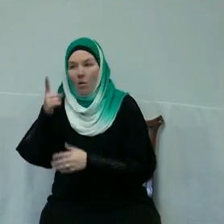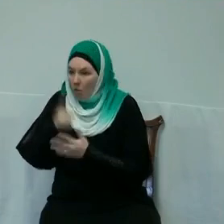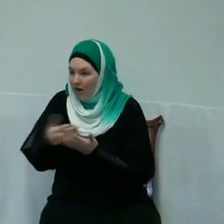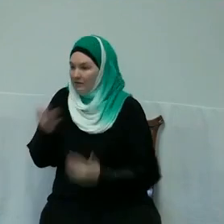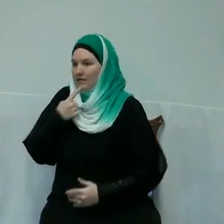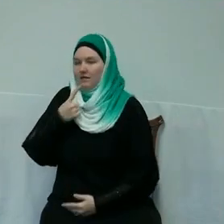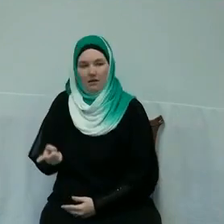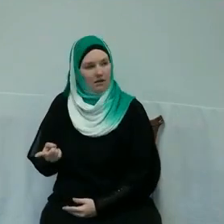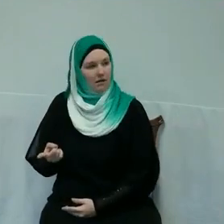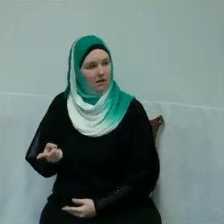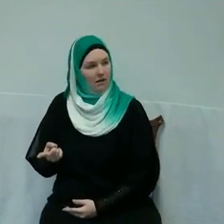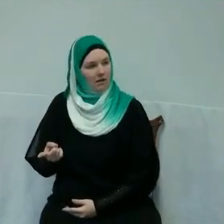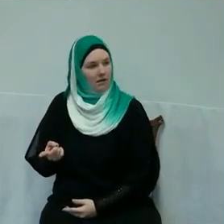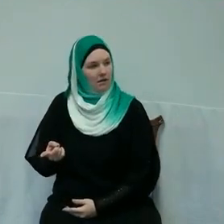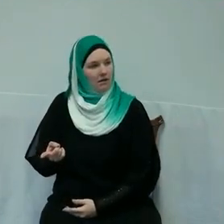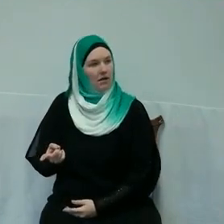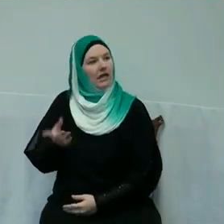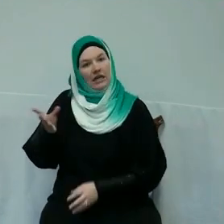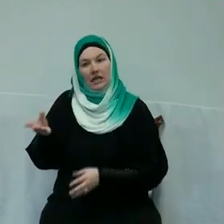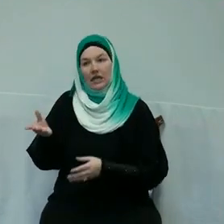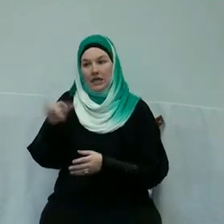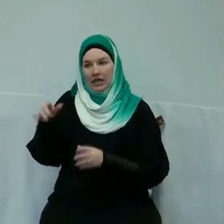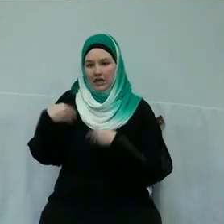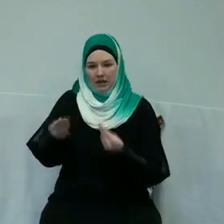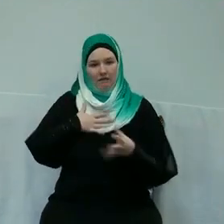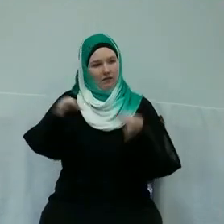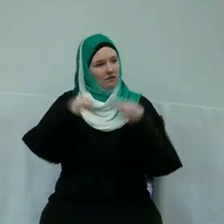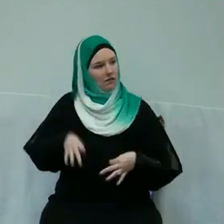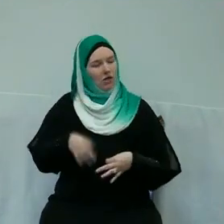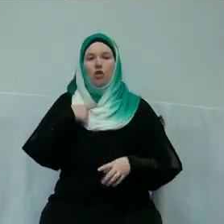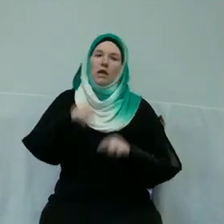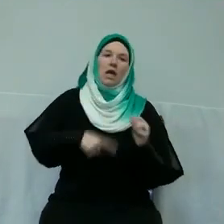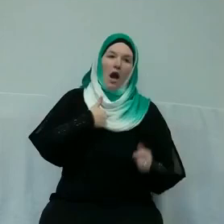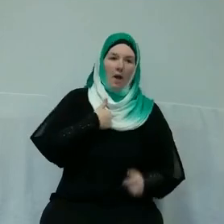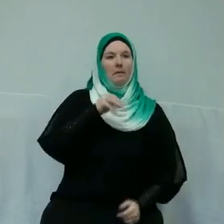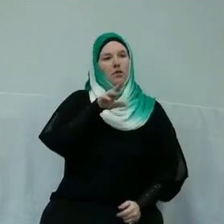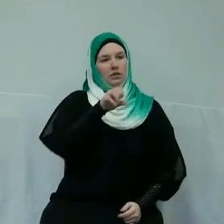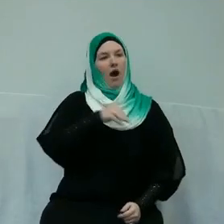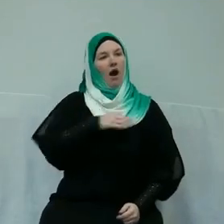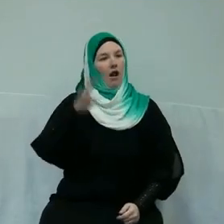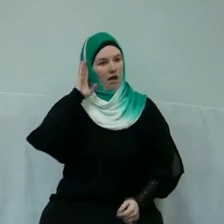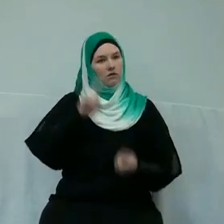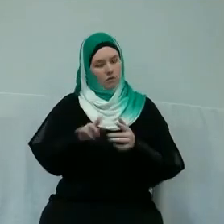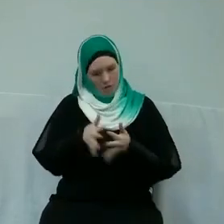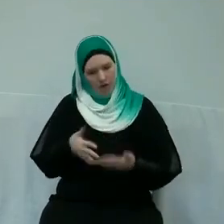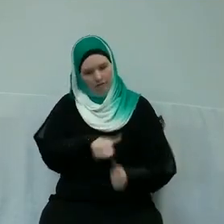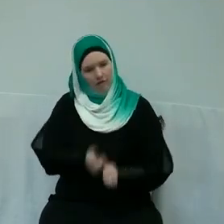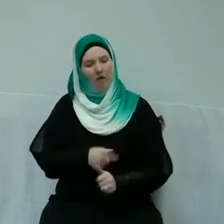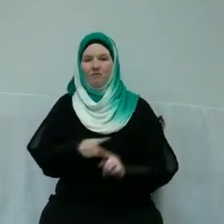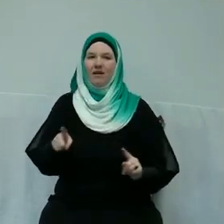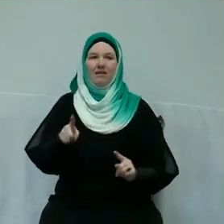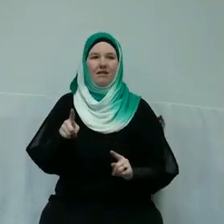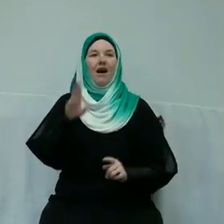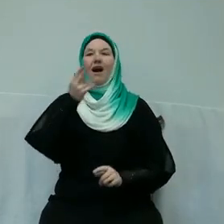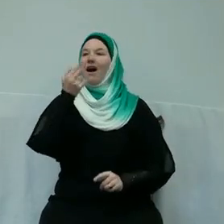separate and subsequent instruction. That you cannot say, I am a Muslim, I listen to the Quran, but I don't listen